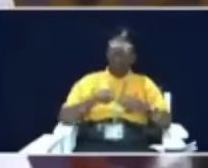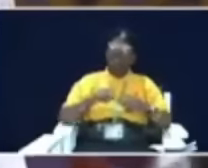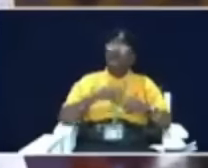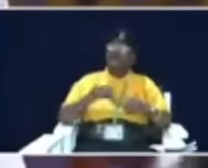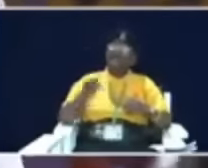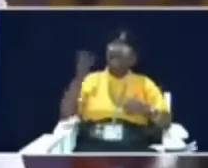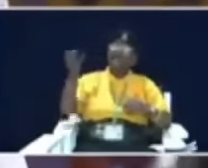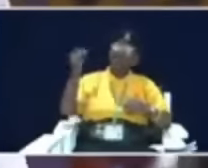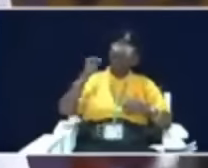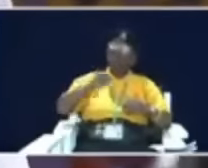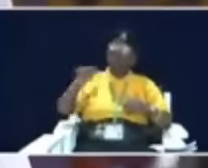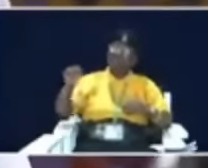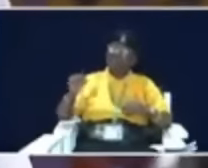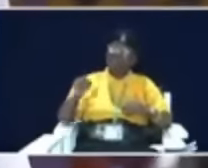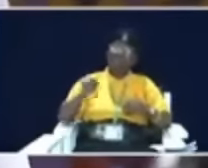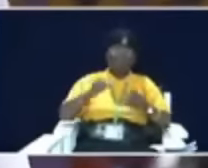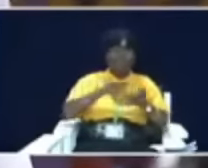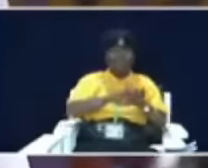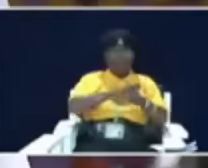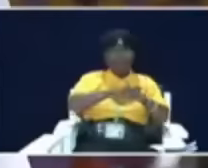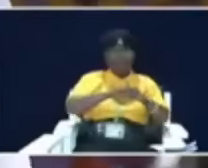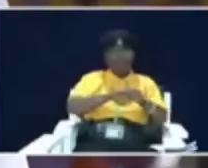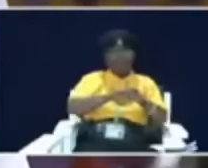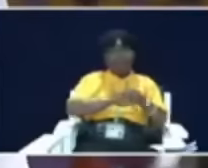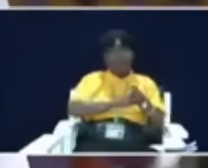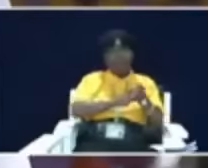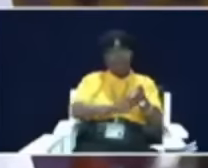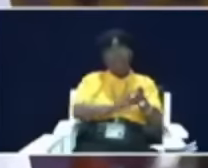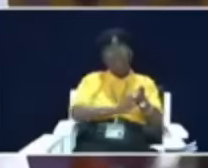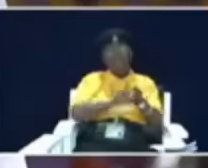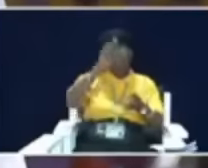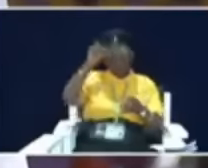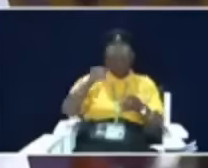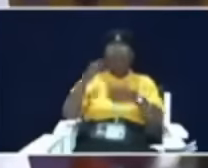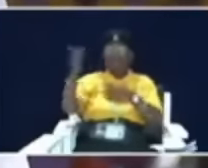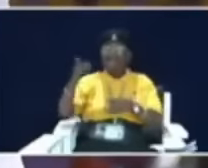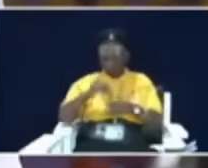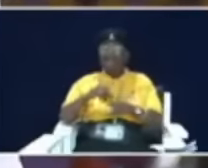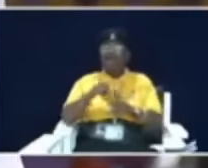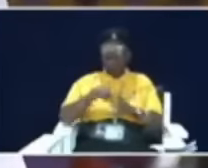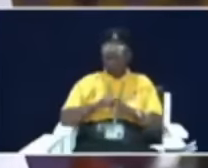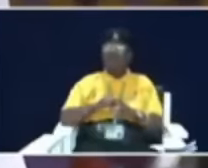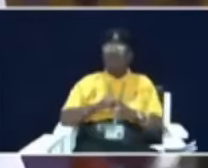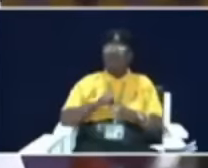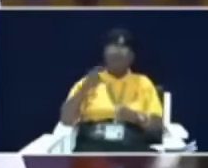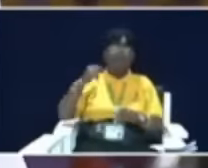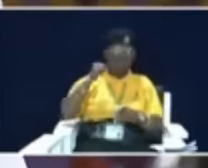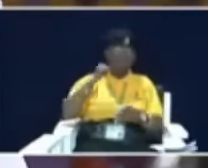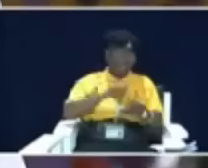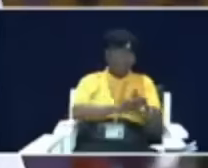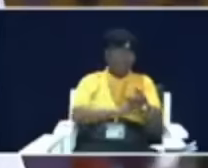man there. So when I said everybody should be coming to touch, he said, "What kind of nonsense is